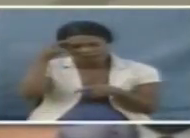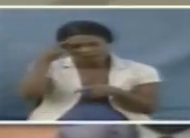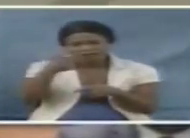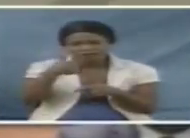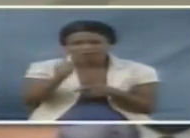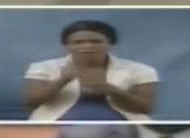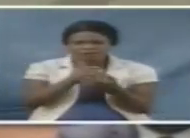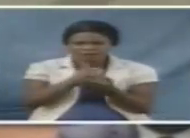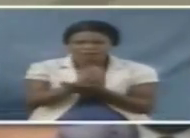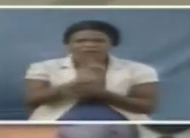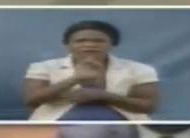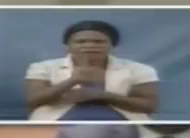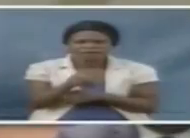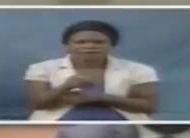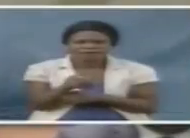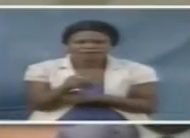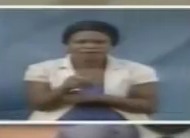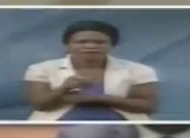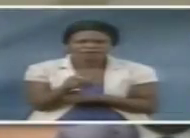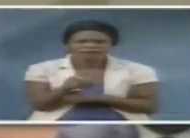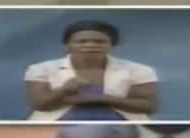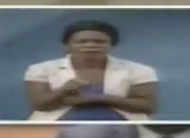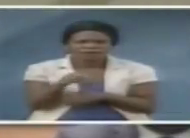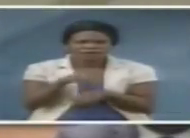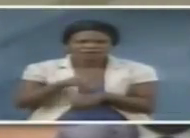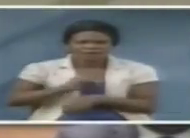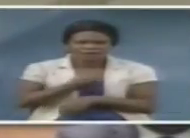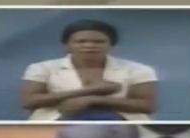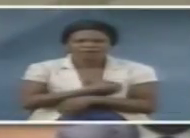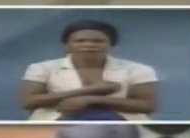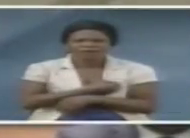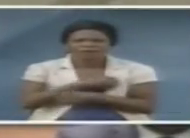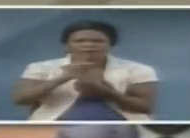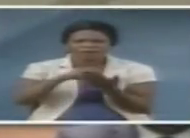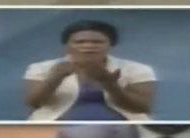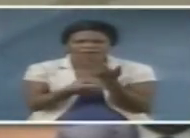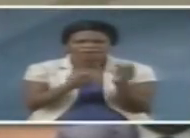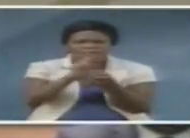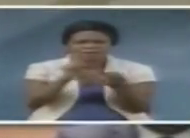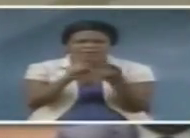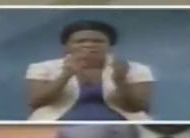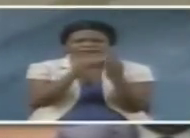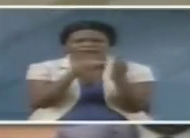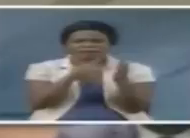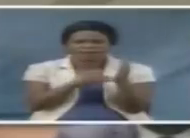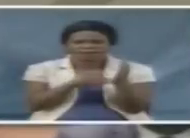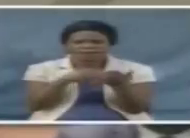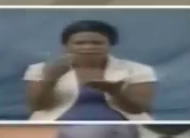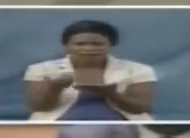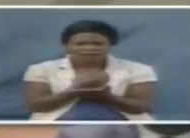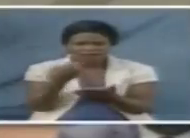debt. However, government is cognizant of the fact that the risk on our debt